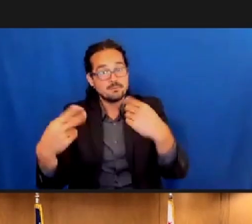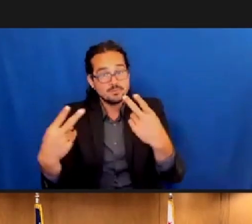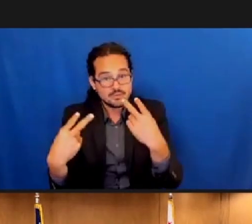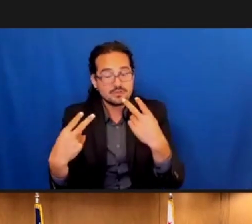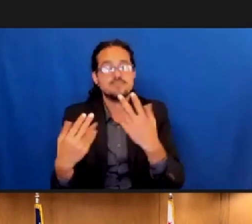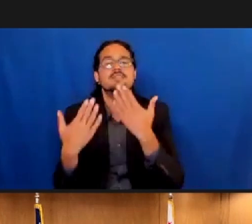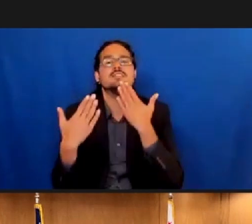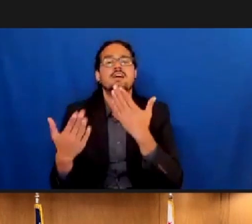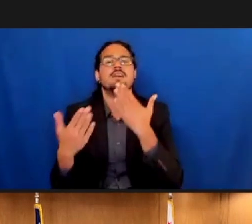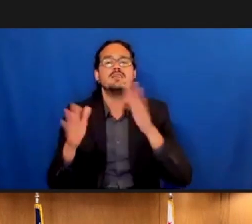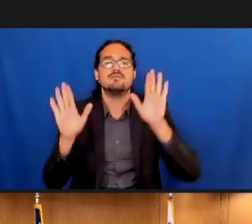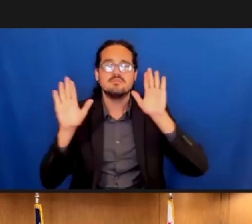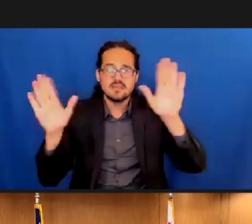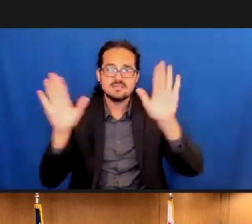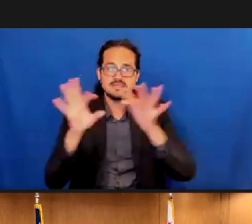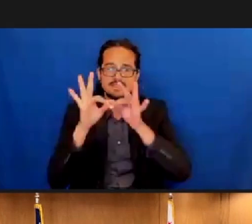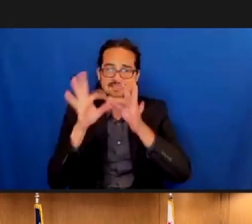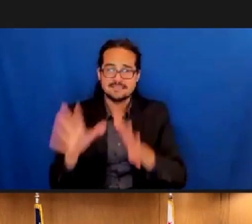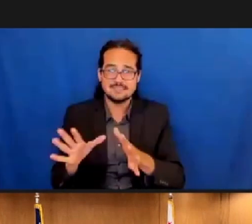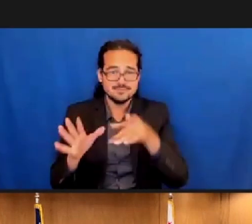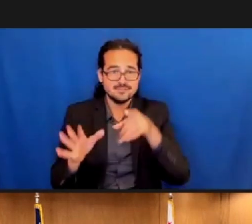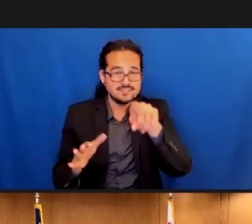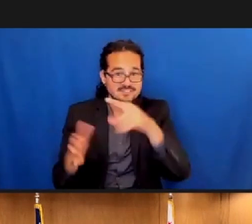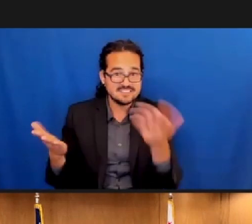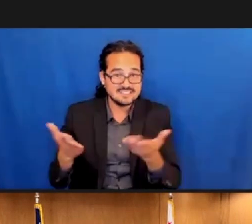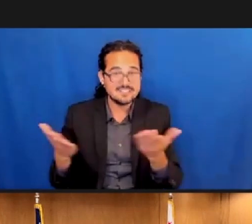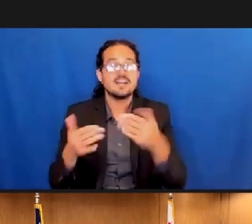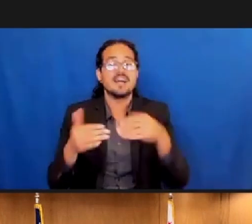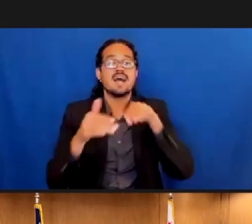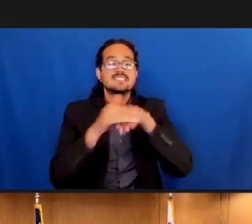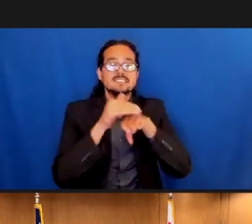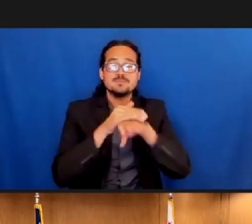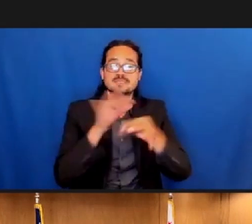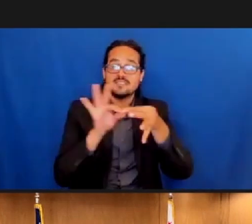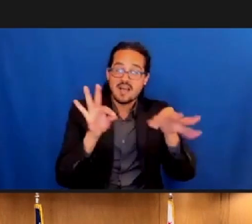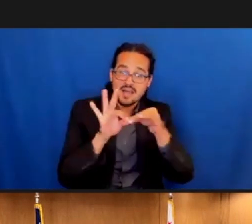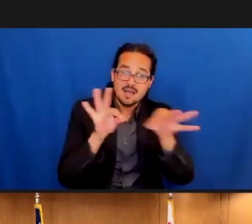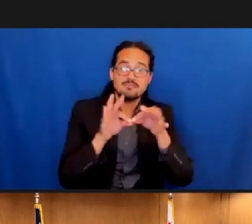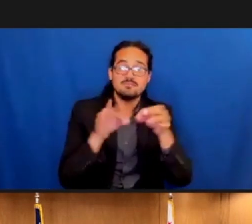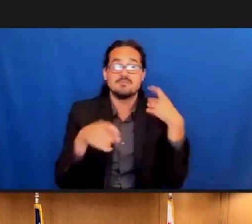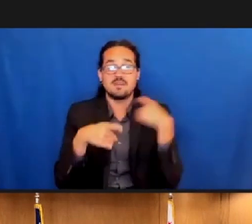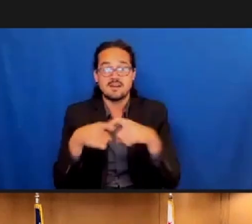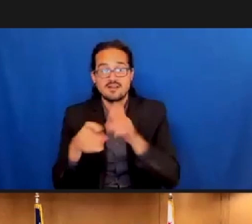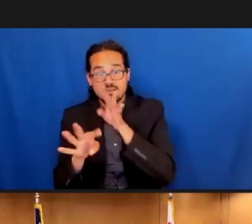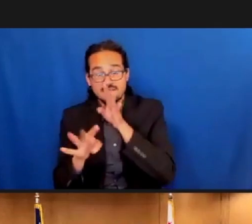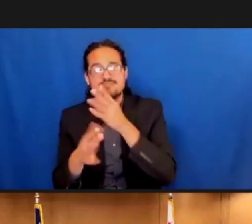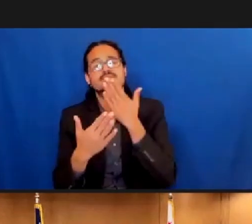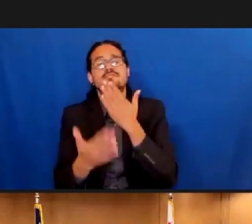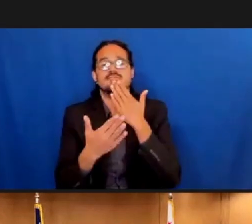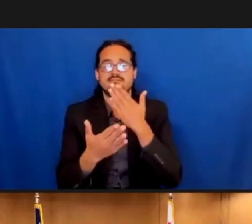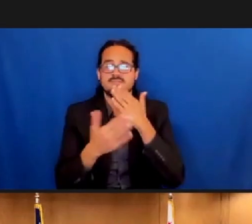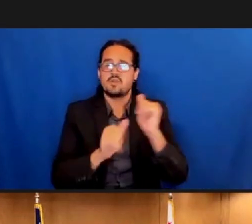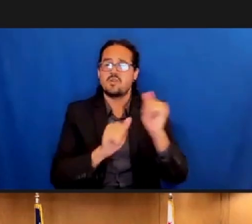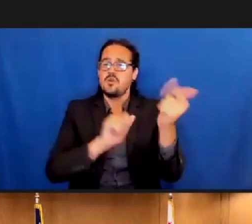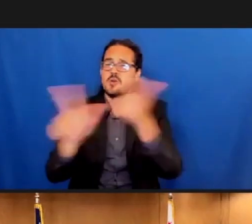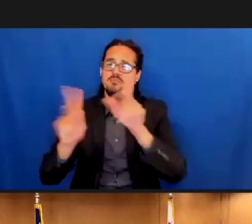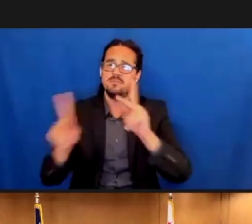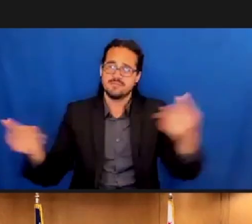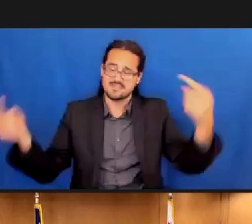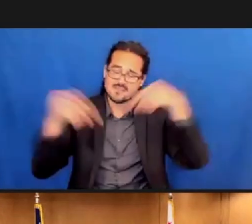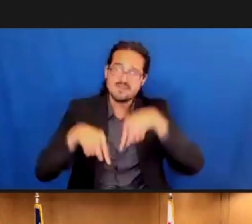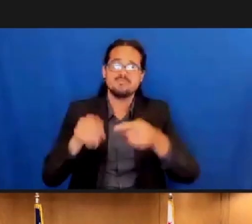interpretive team and accessibility team for making sure that all of our residents can access this important